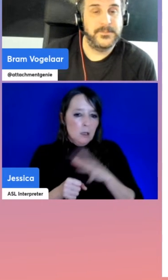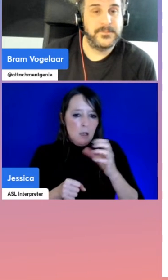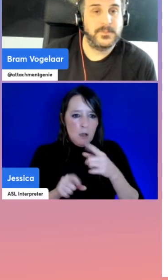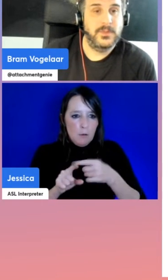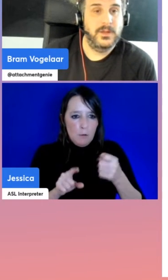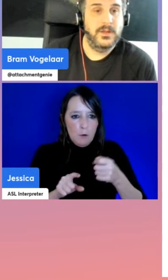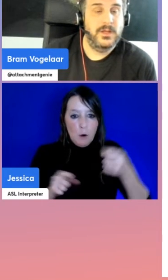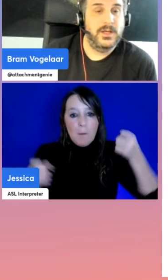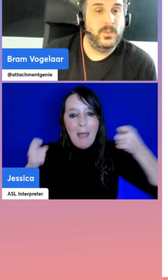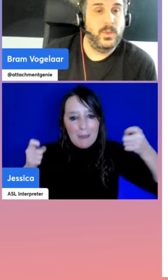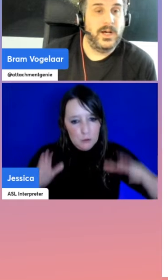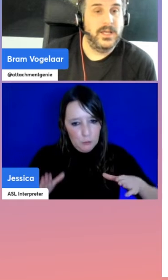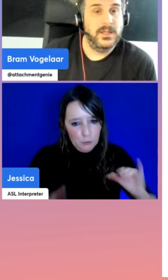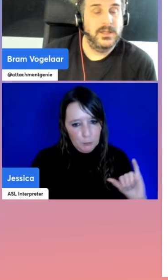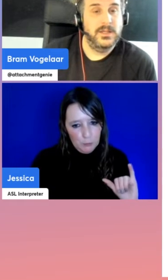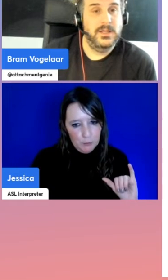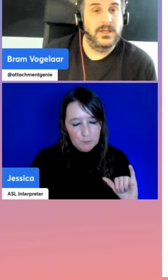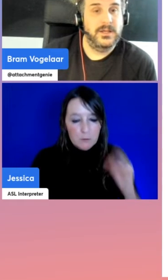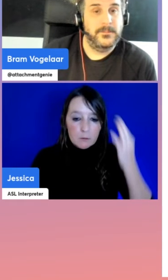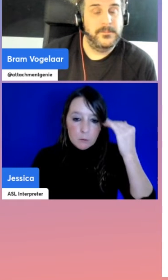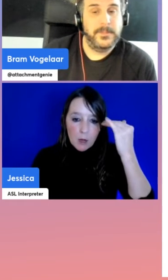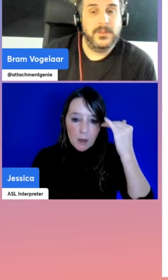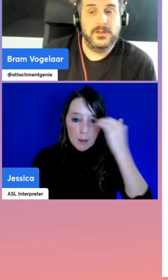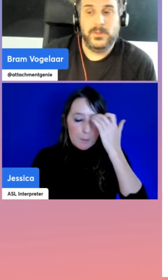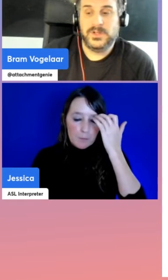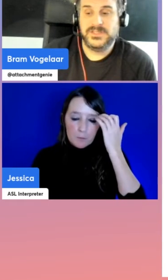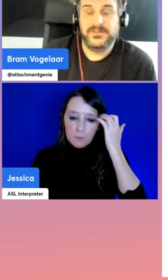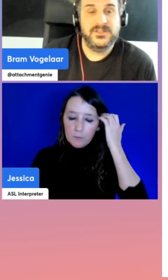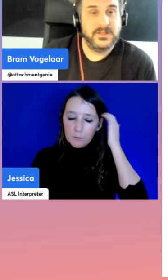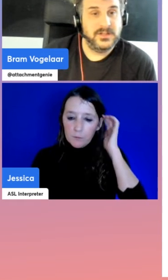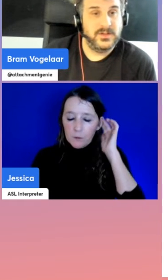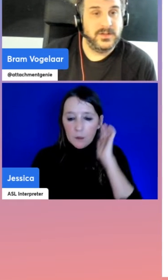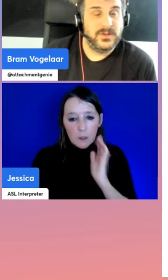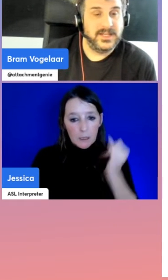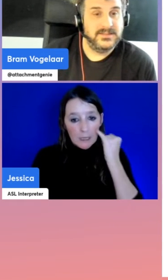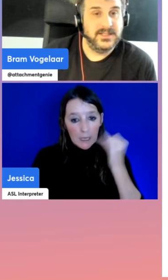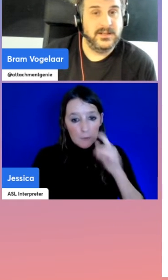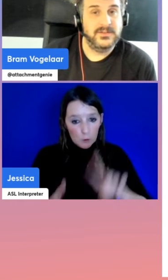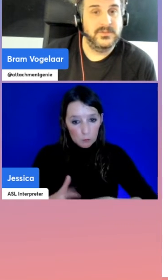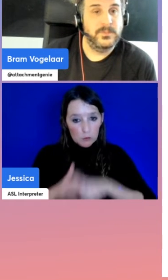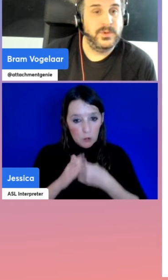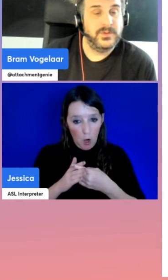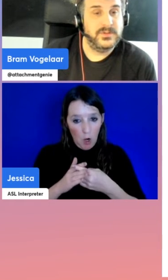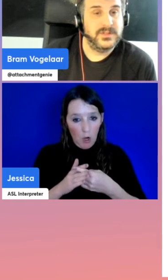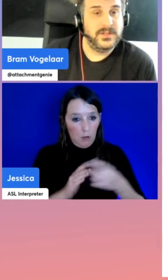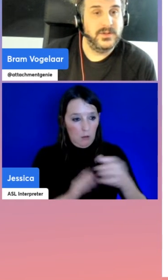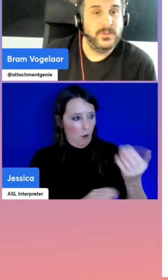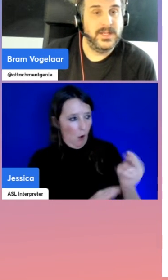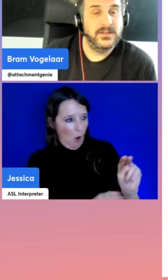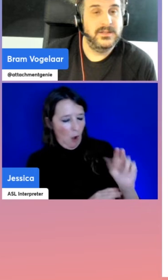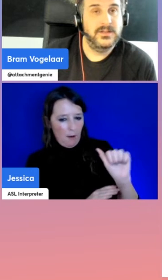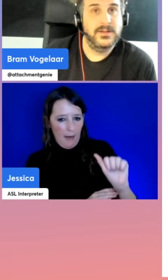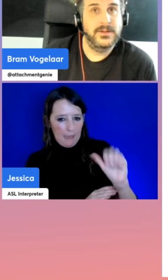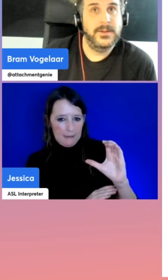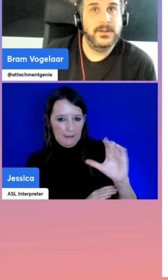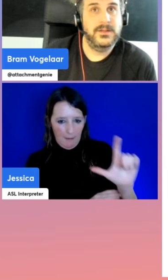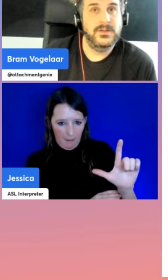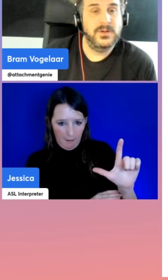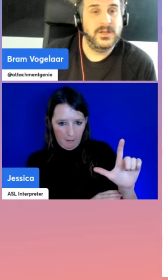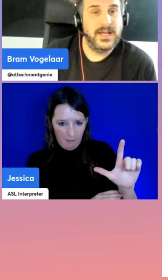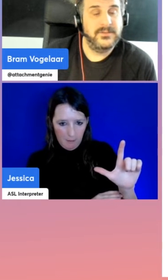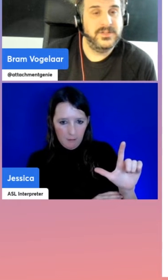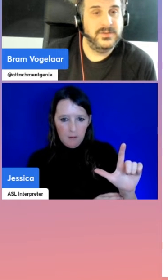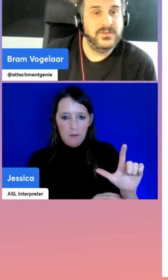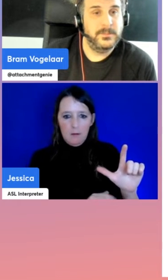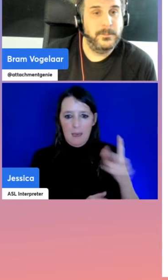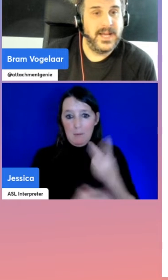region. Why? Because if you start turning on ACLs on both Consul and Nomad, you're